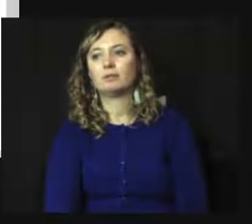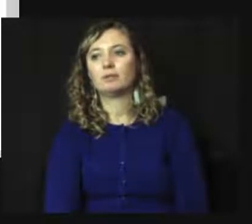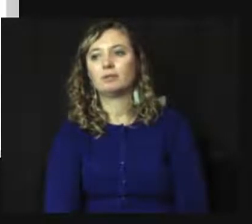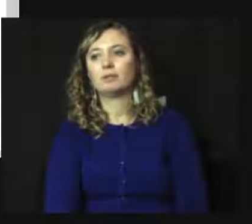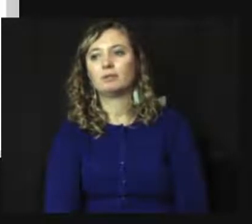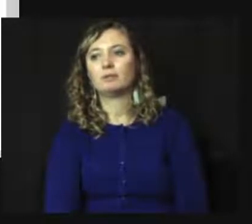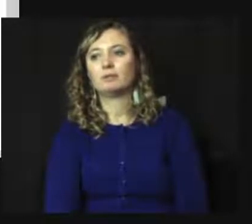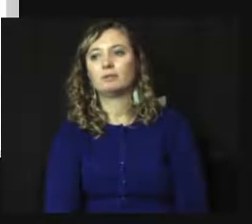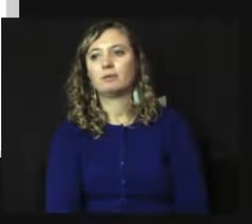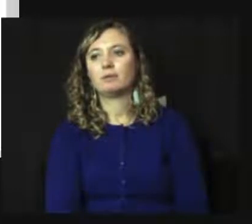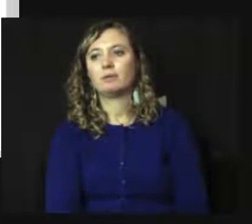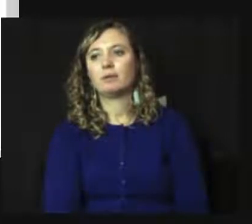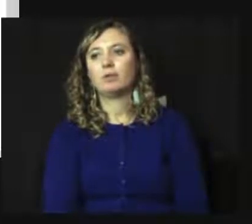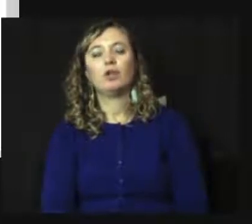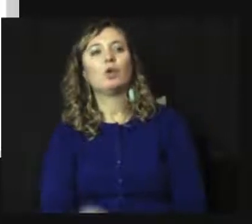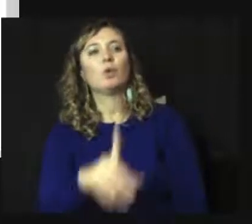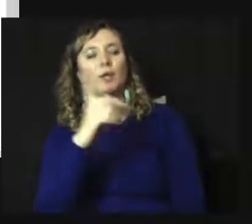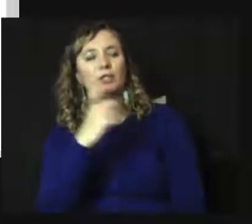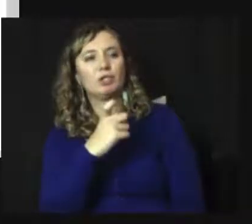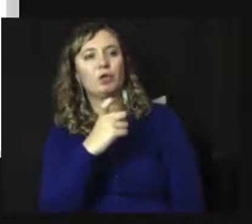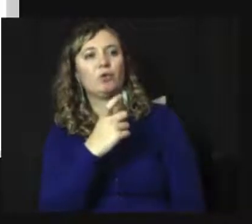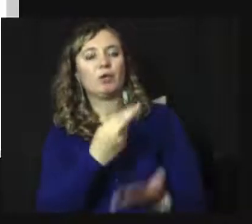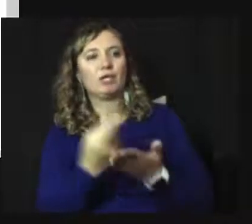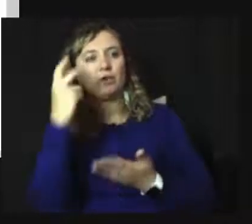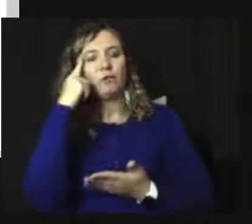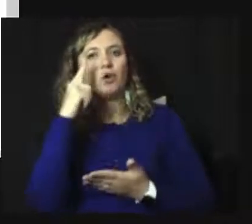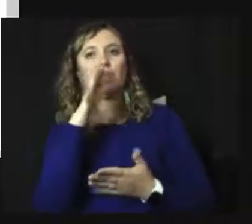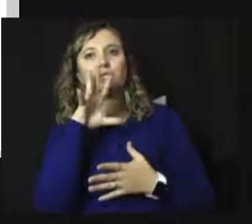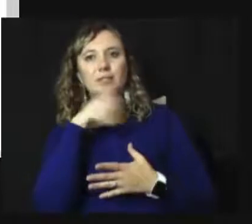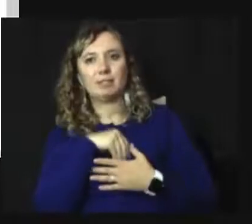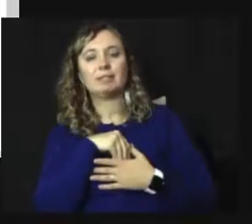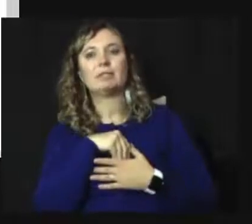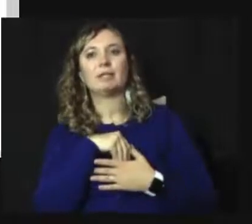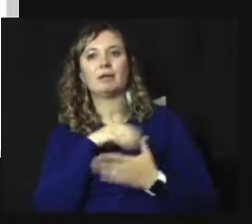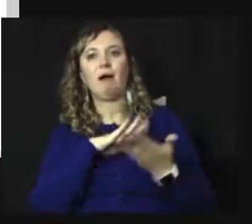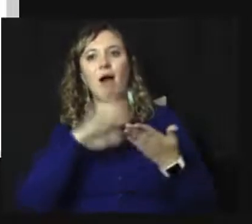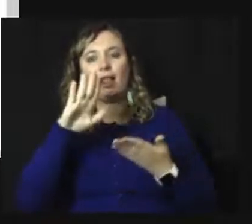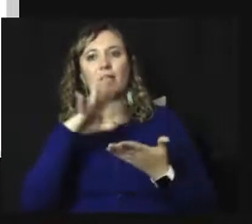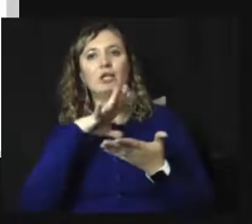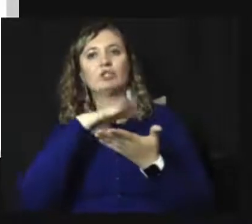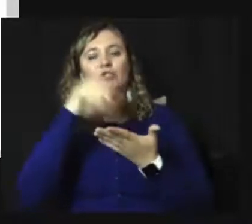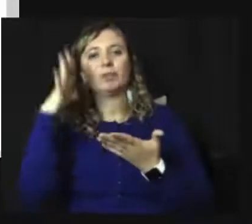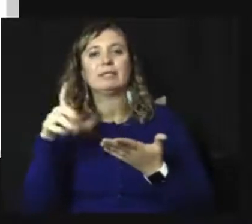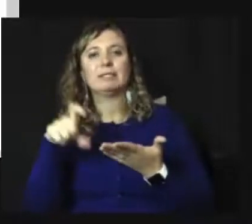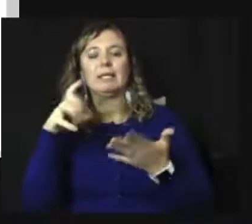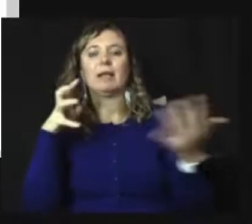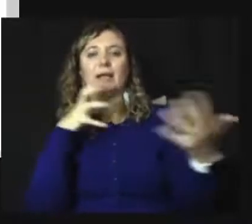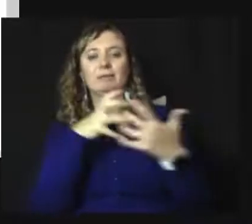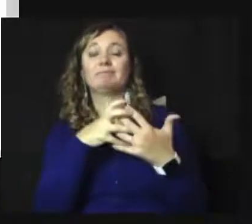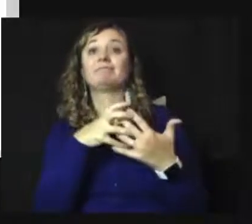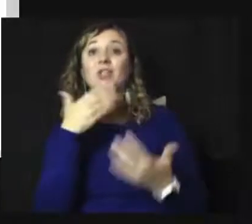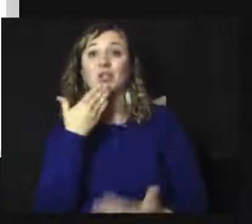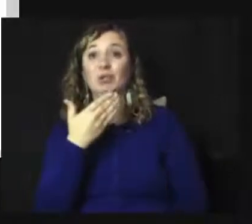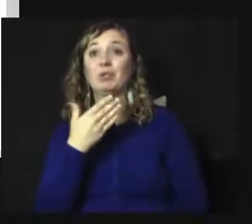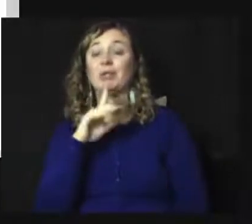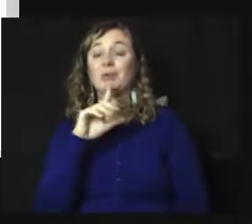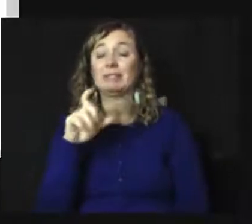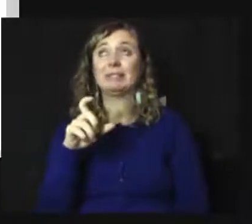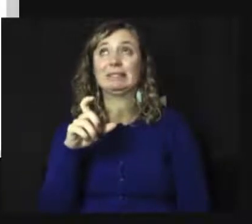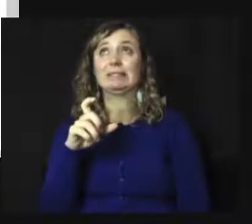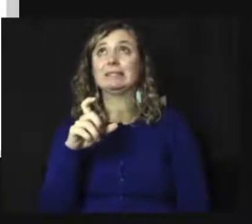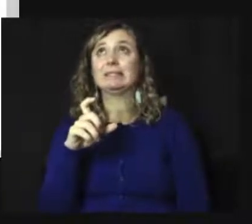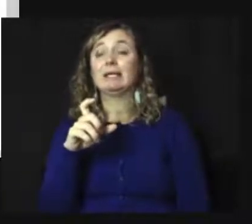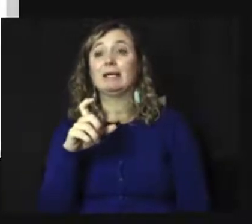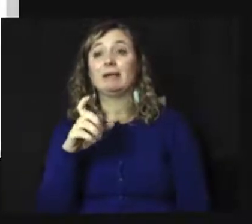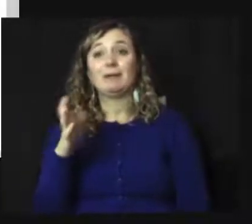Question, resources for autistic college students needing accommodations. That's a good question. And I actually do not know. I did not know that I was autistic